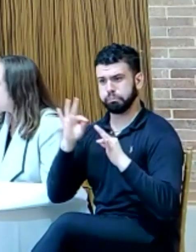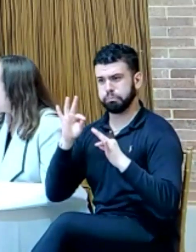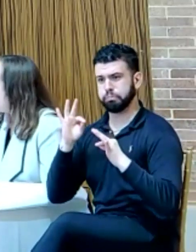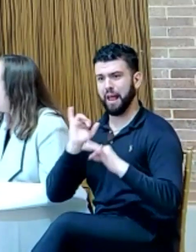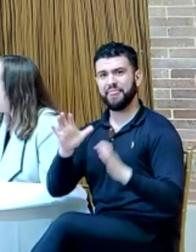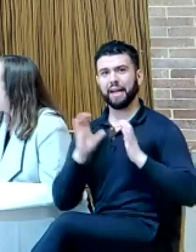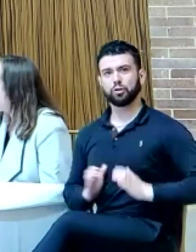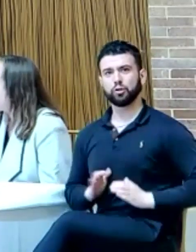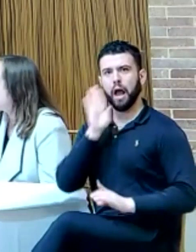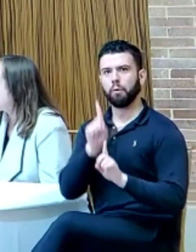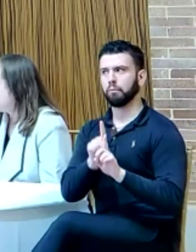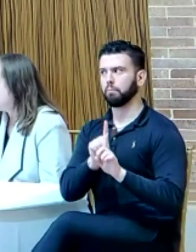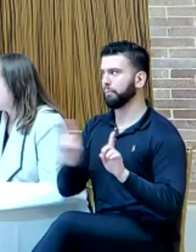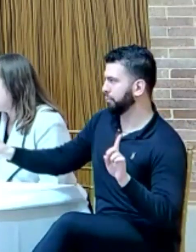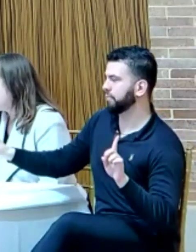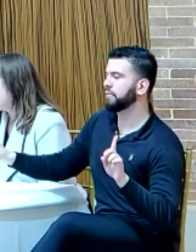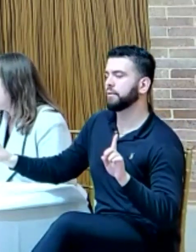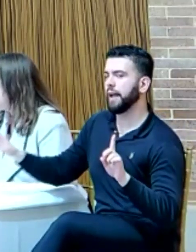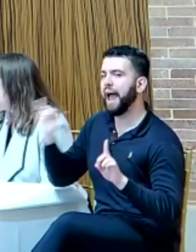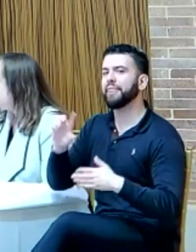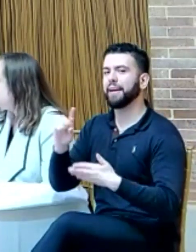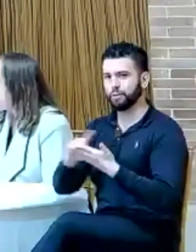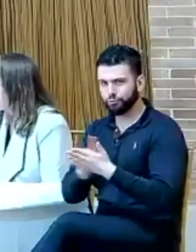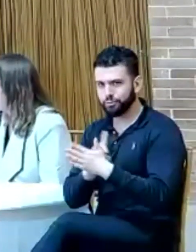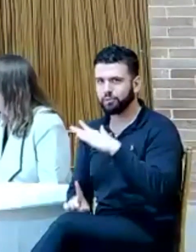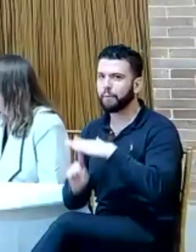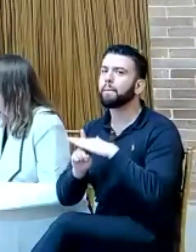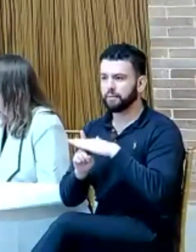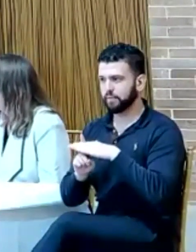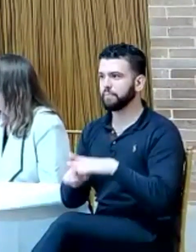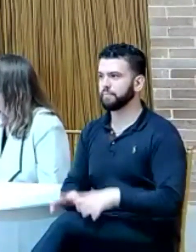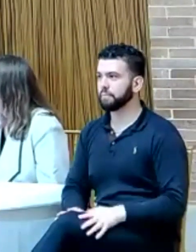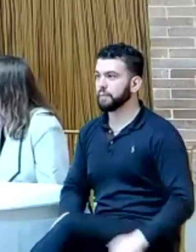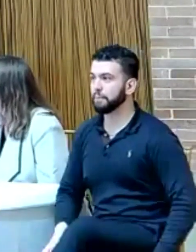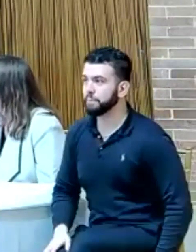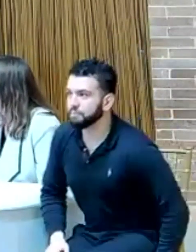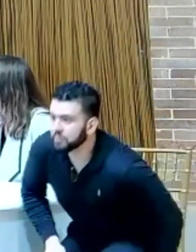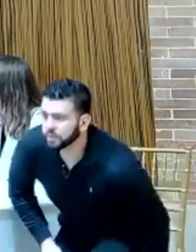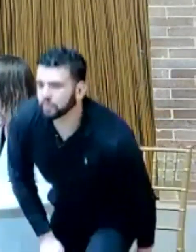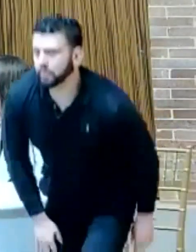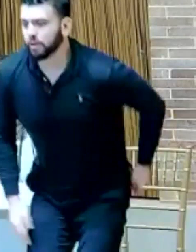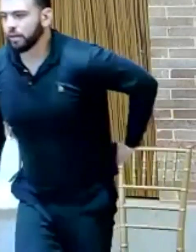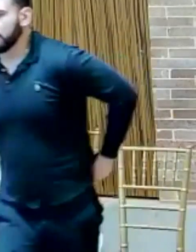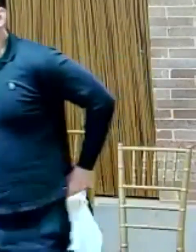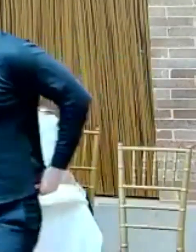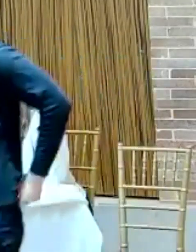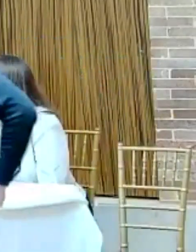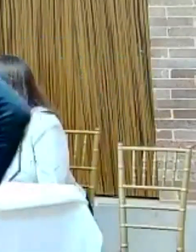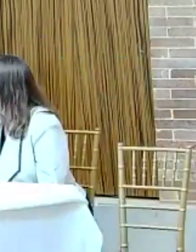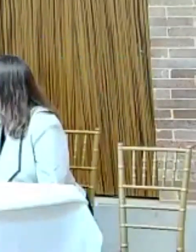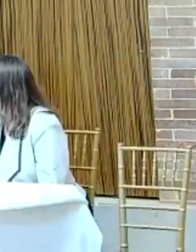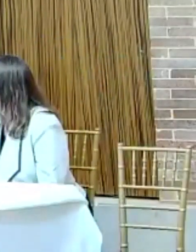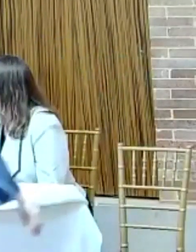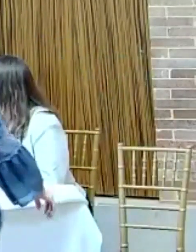person and that's where discrimination happens there's a follow-up question or related